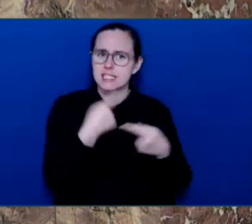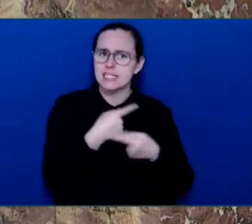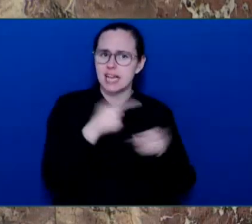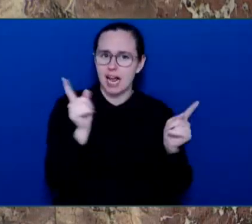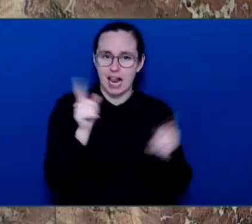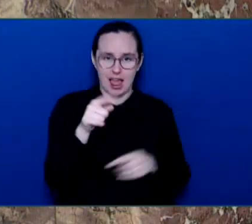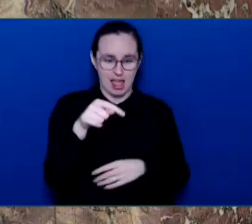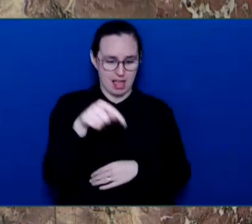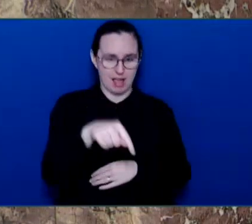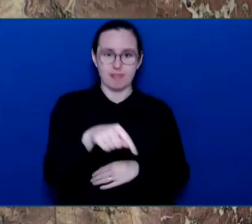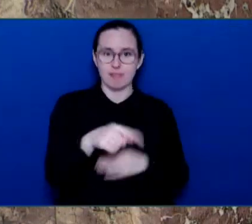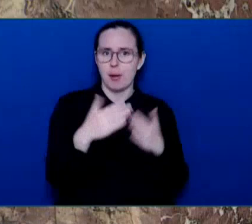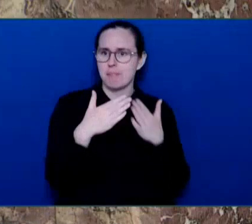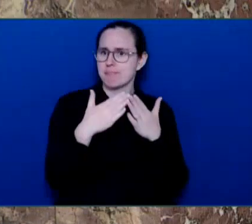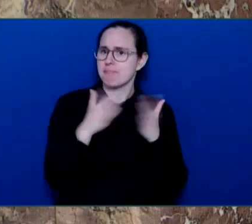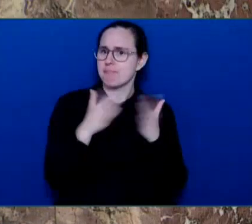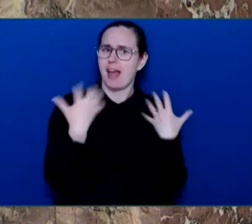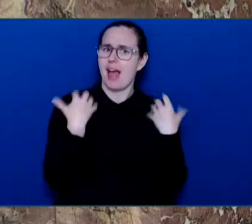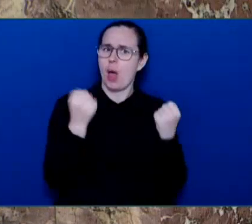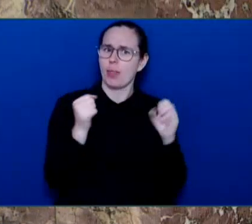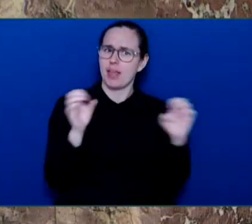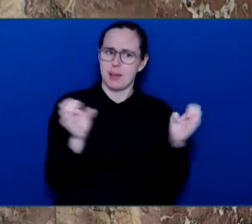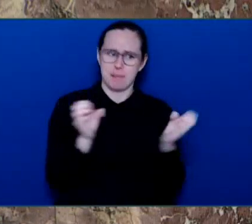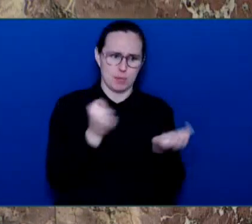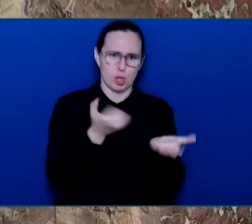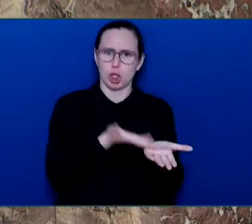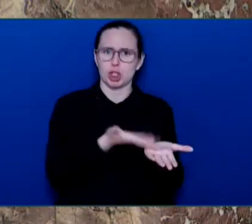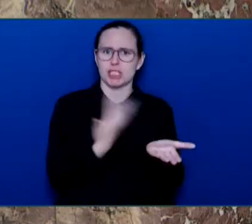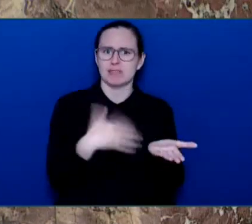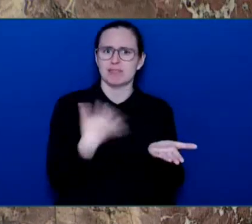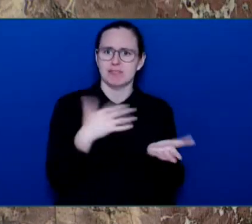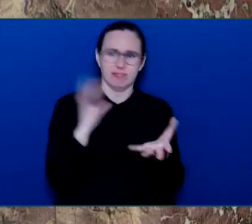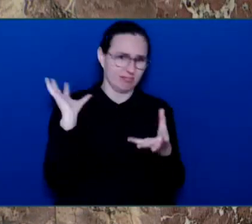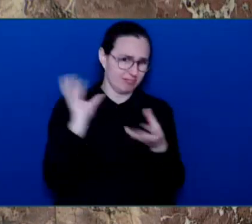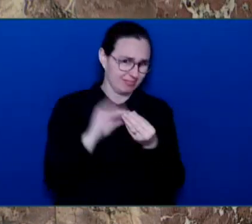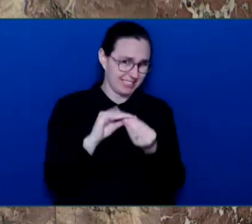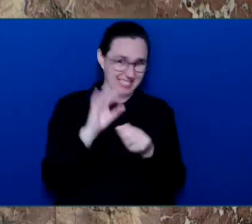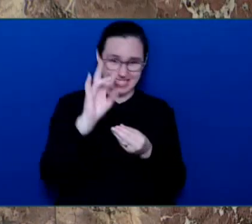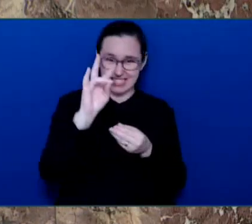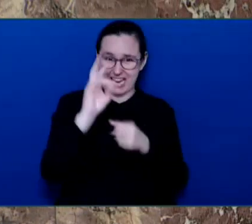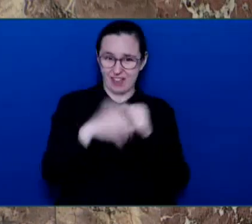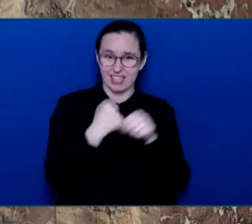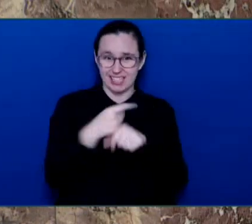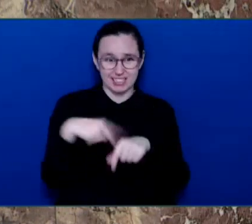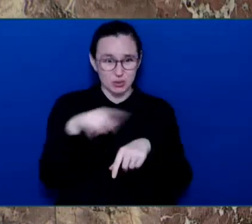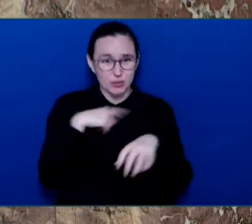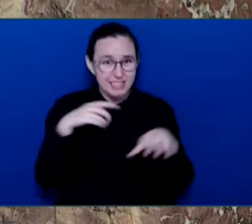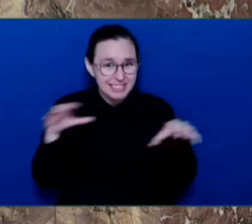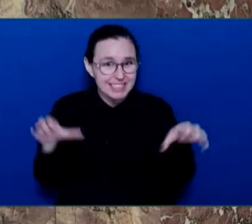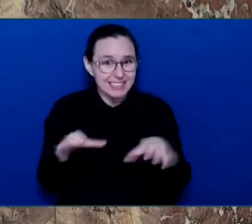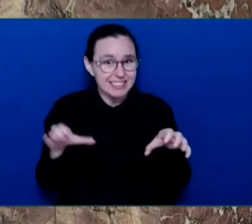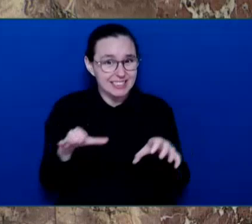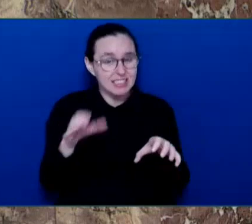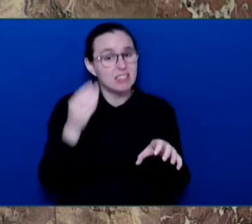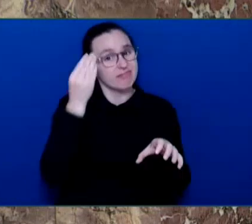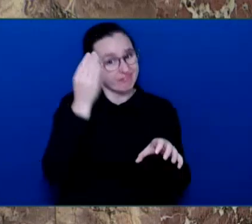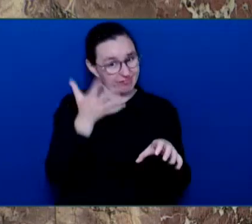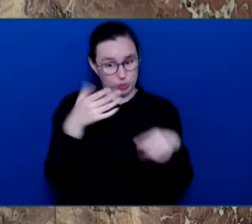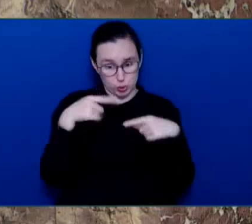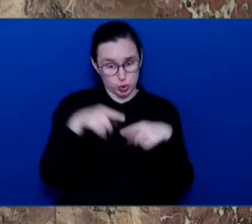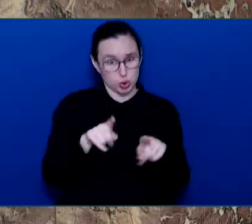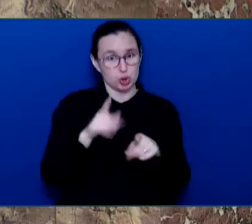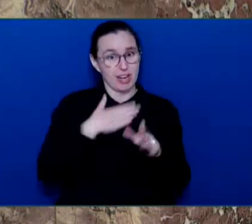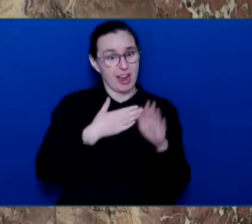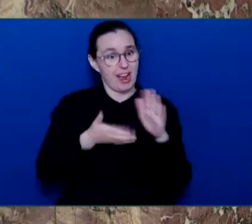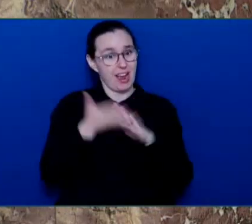killed over 13,000 British Columbians. We work closely and rely on the